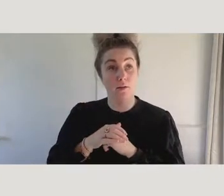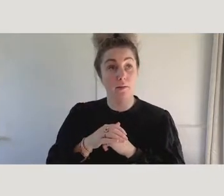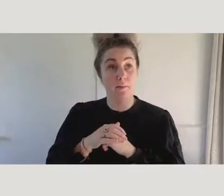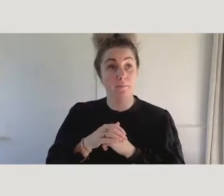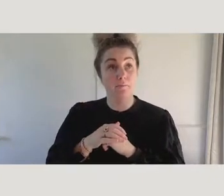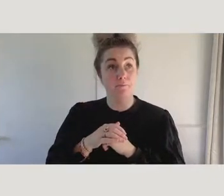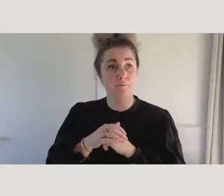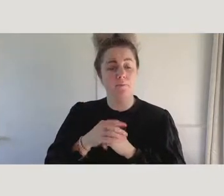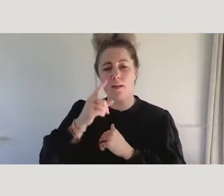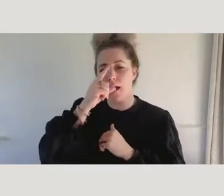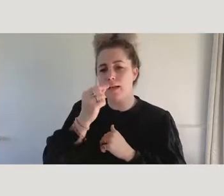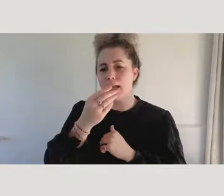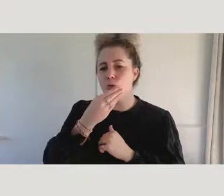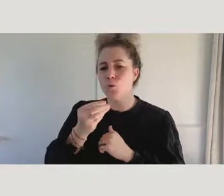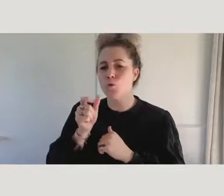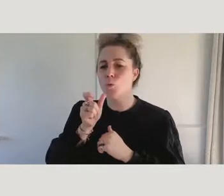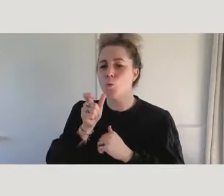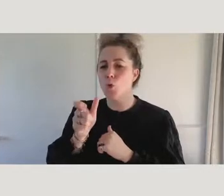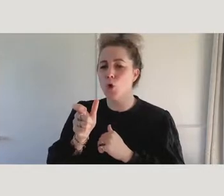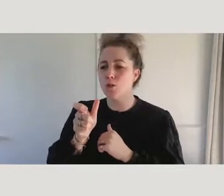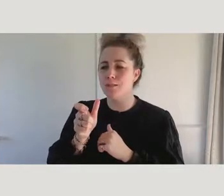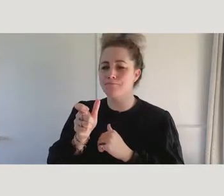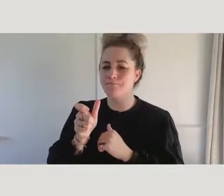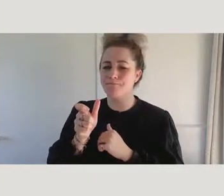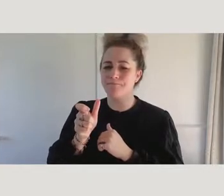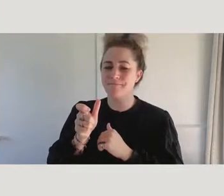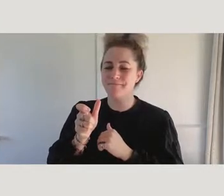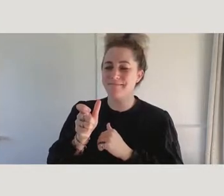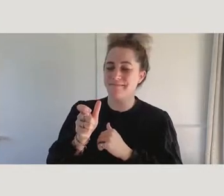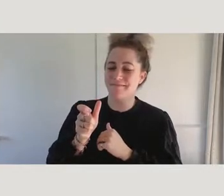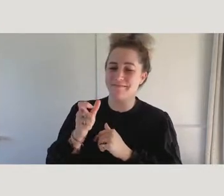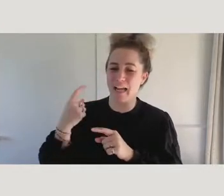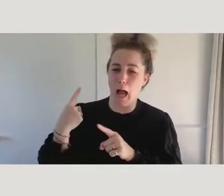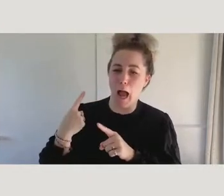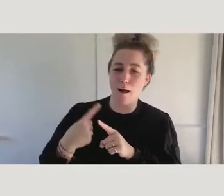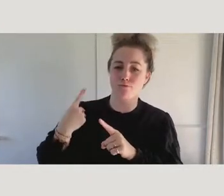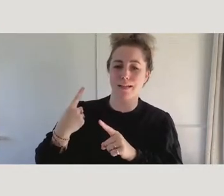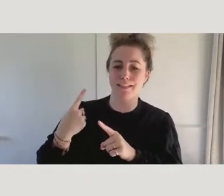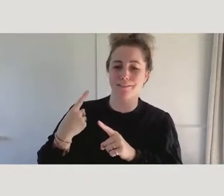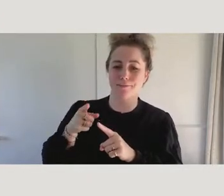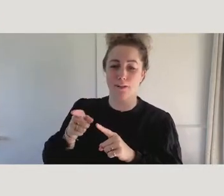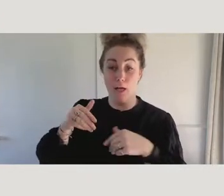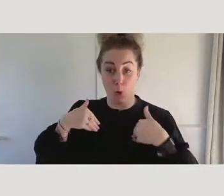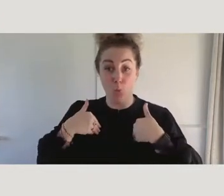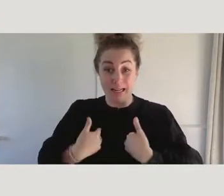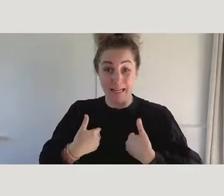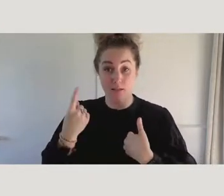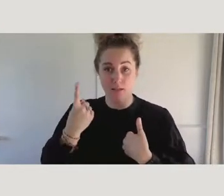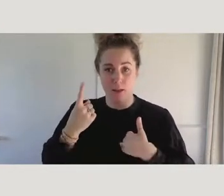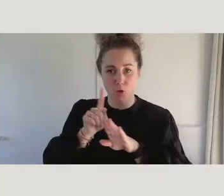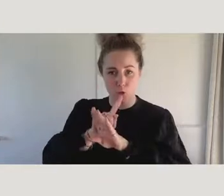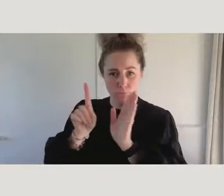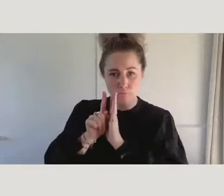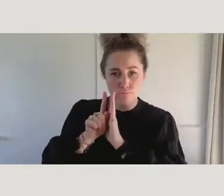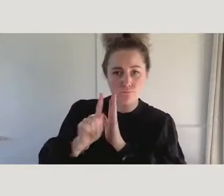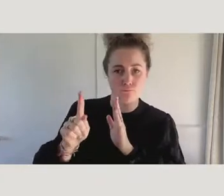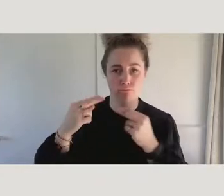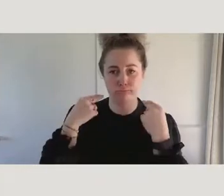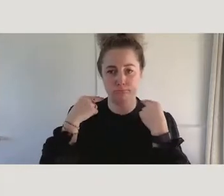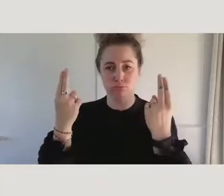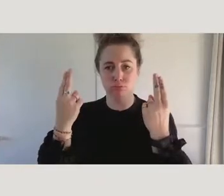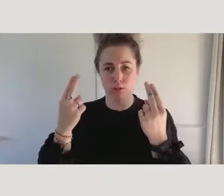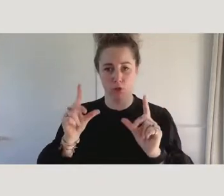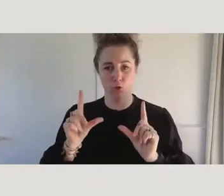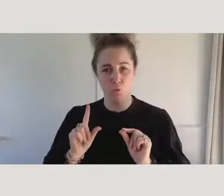I can use the word abrasion for one of a better description but that is what was needed at the time in order to get things